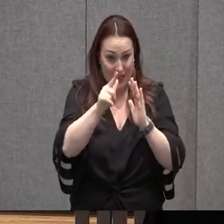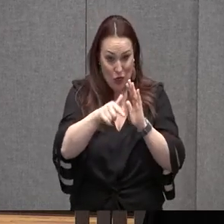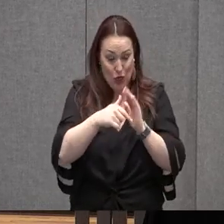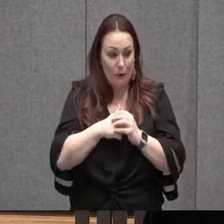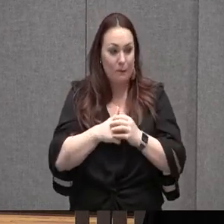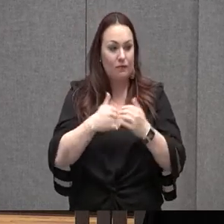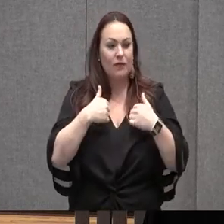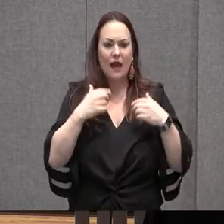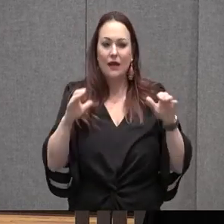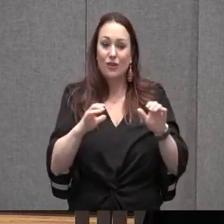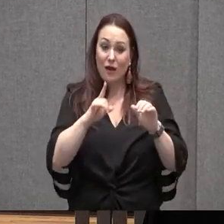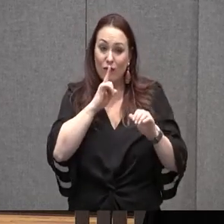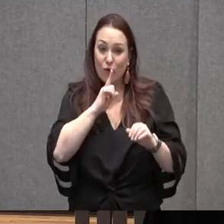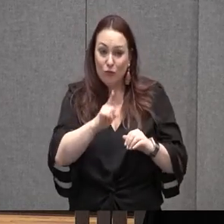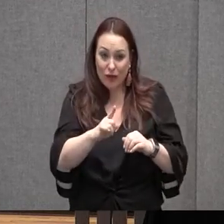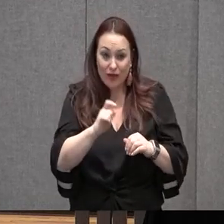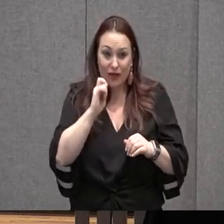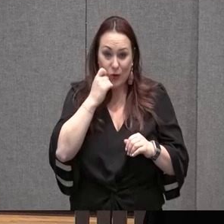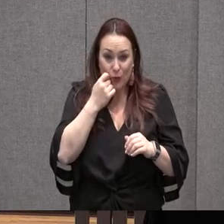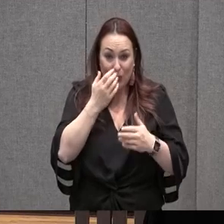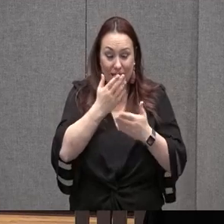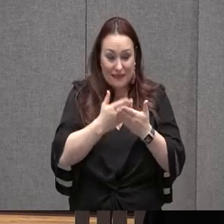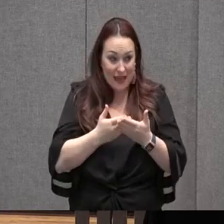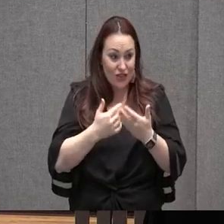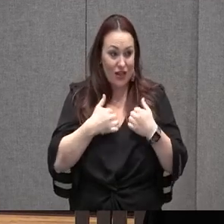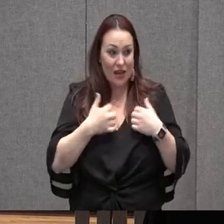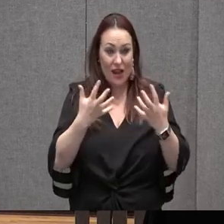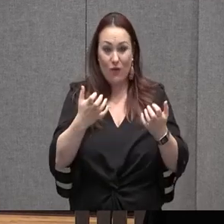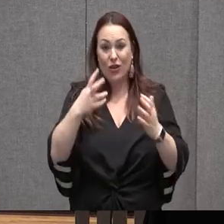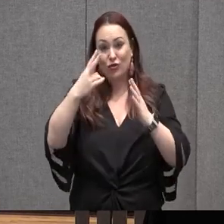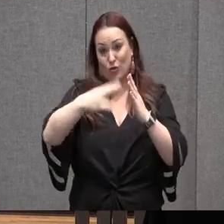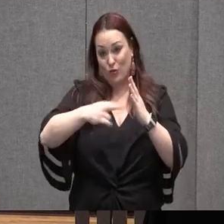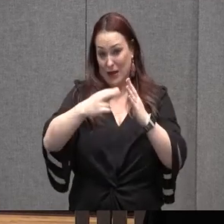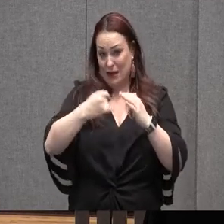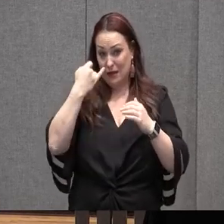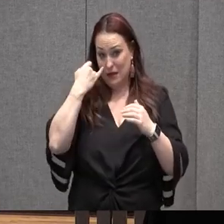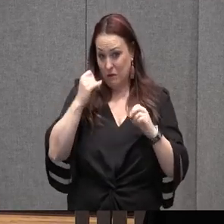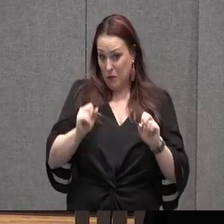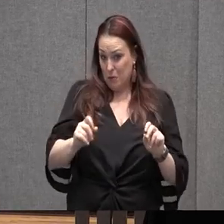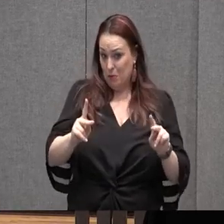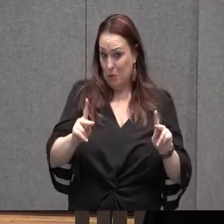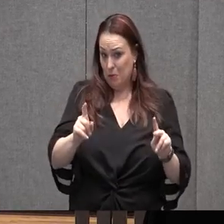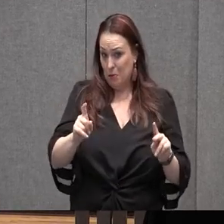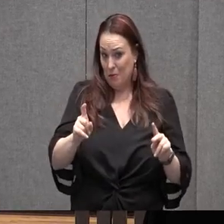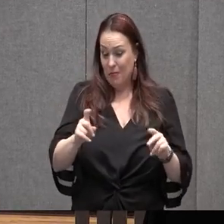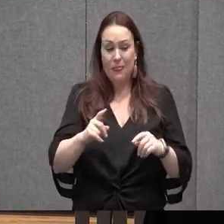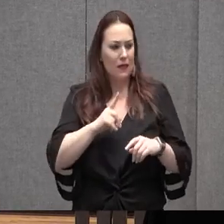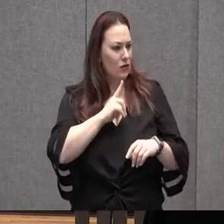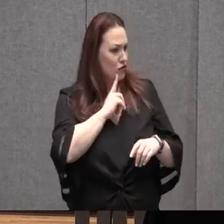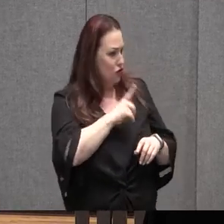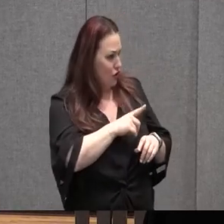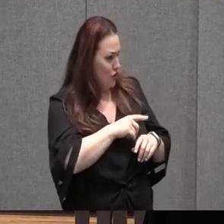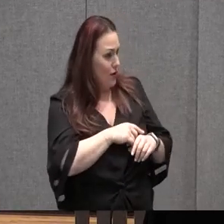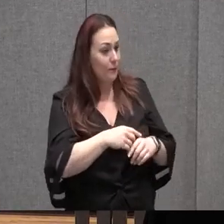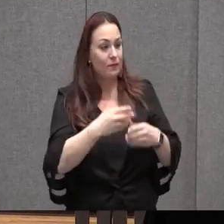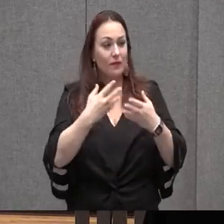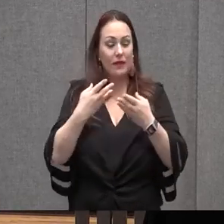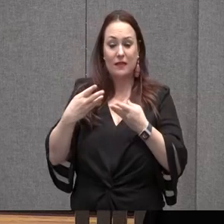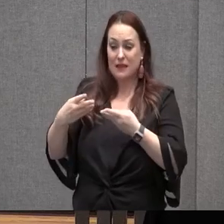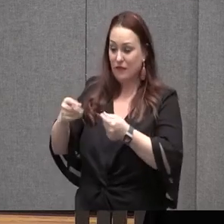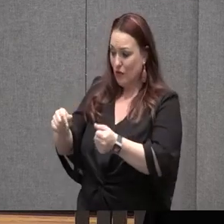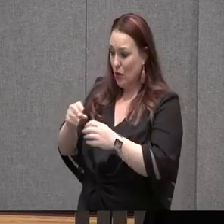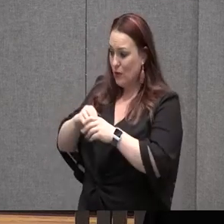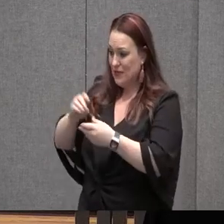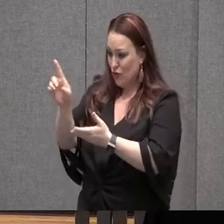I do have a really cool section I want to read. If I could. Sure. And because this flows into the design